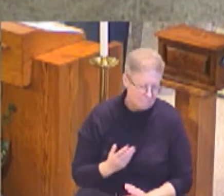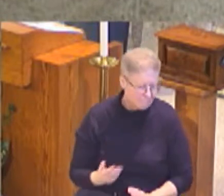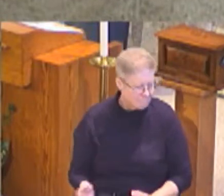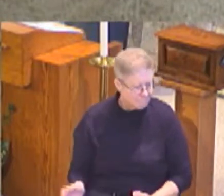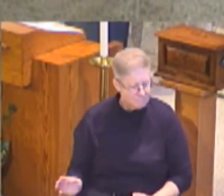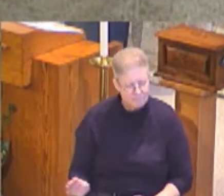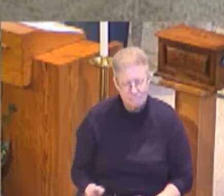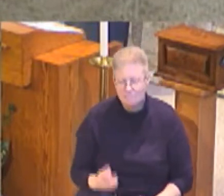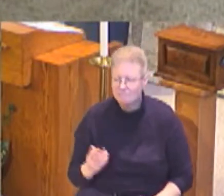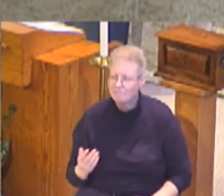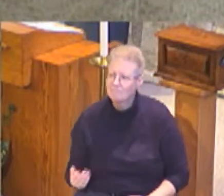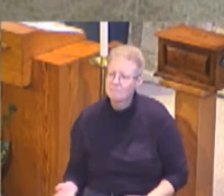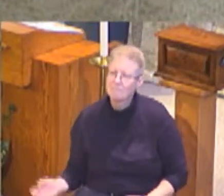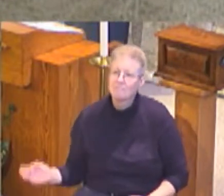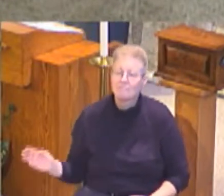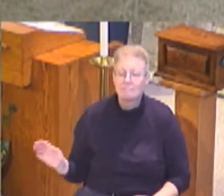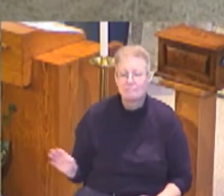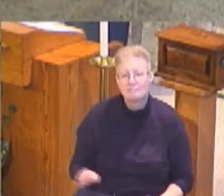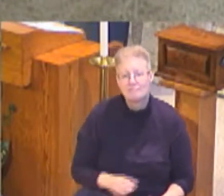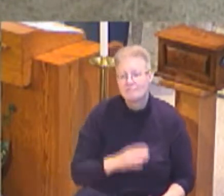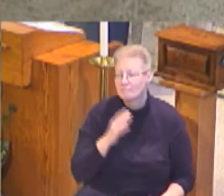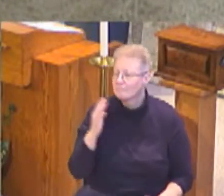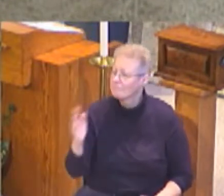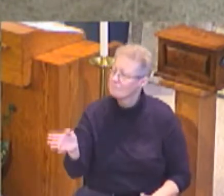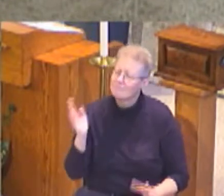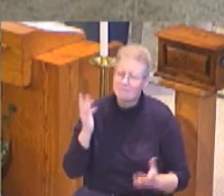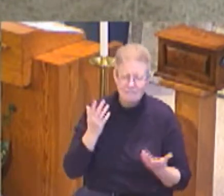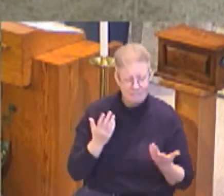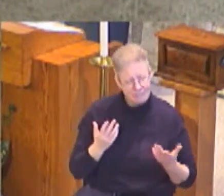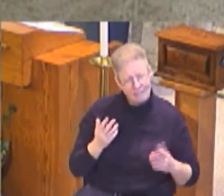take me to the afflicted one.